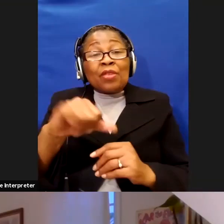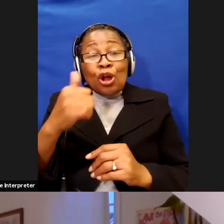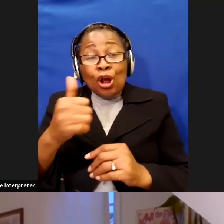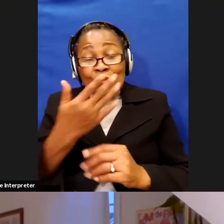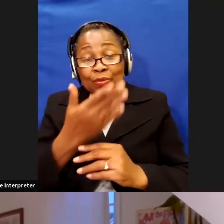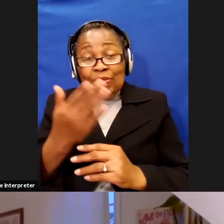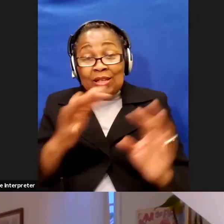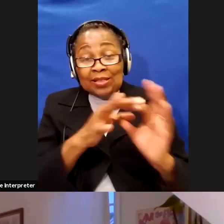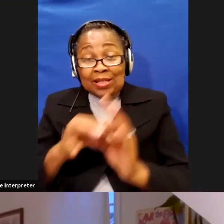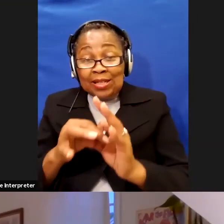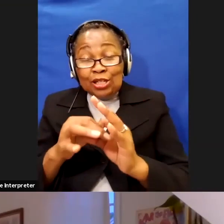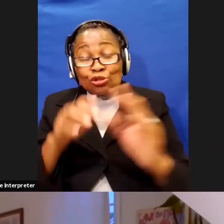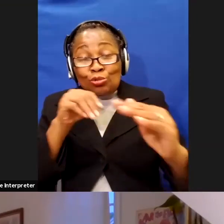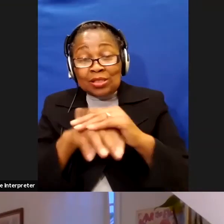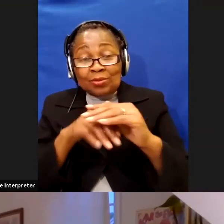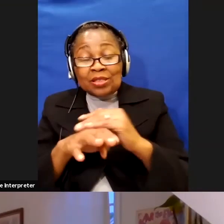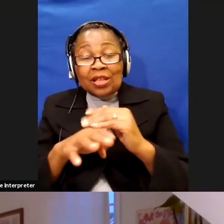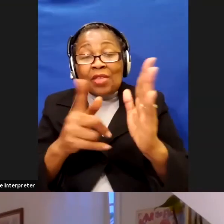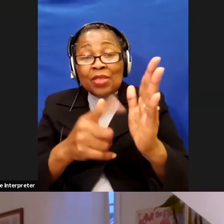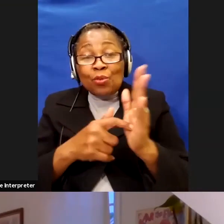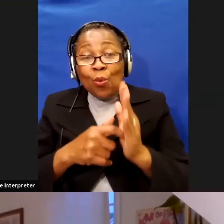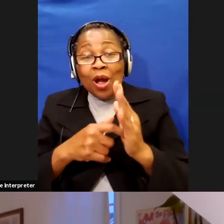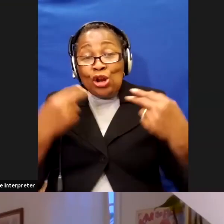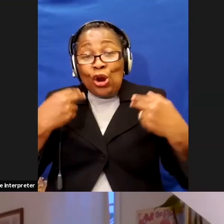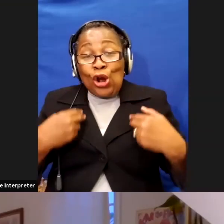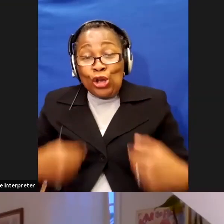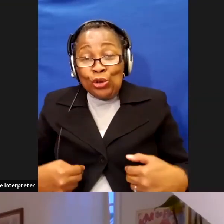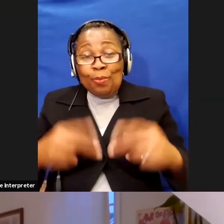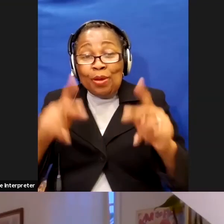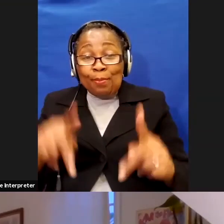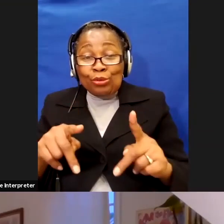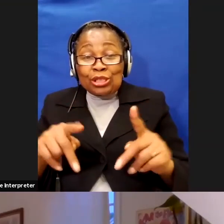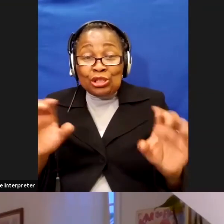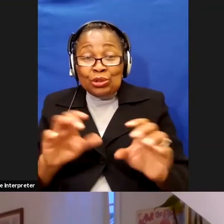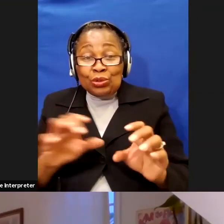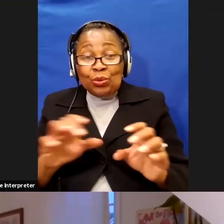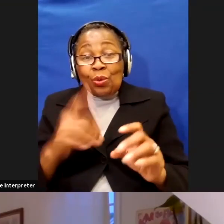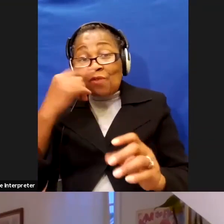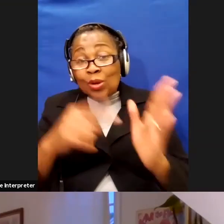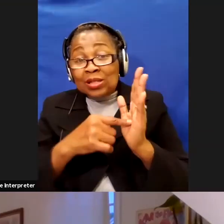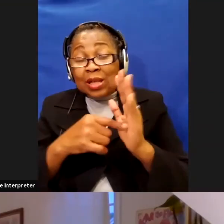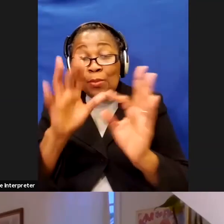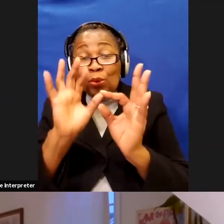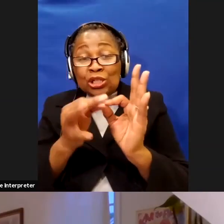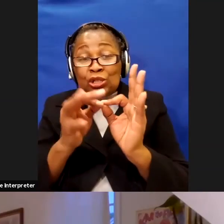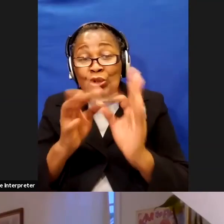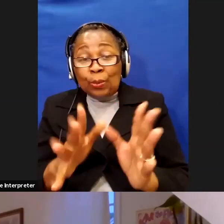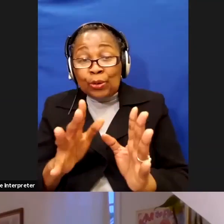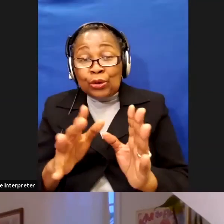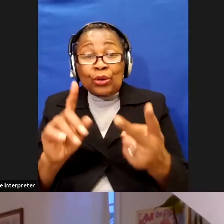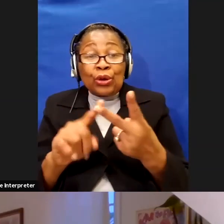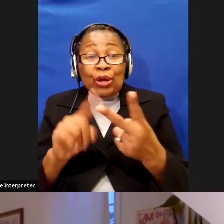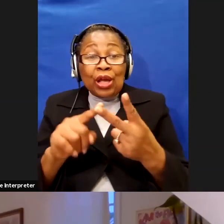that usually require a human being to deliver them, such as a sign language interpreter, an audio